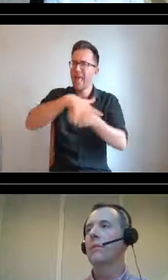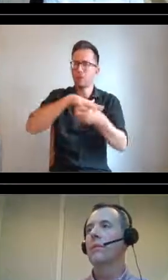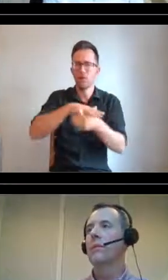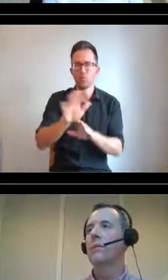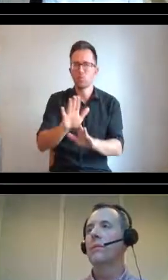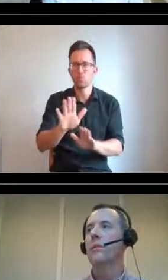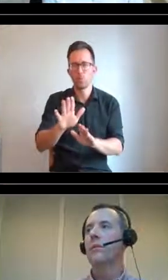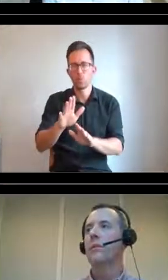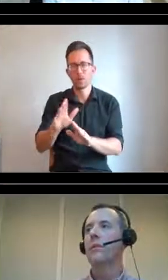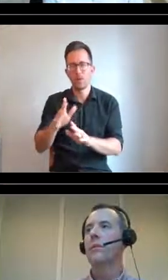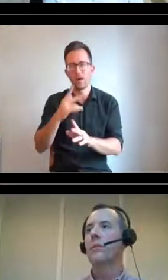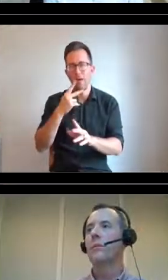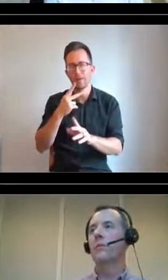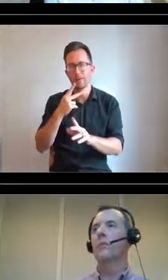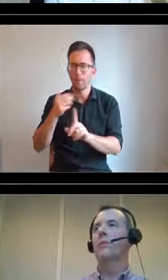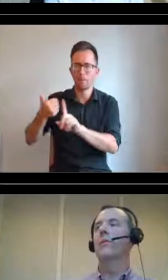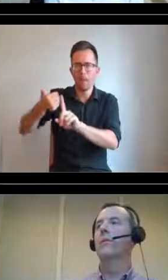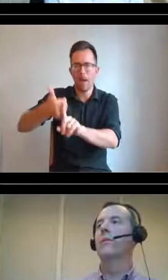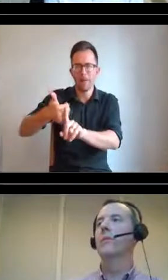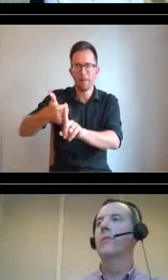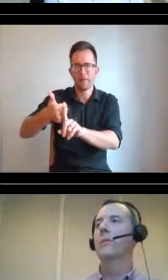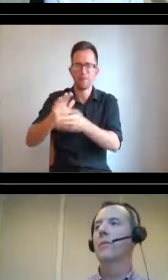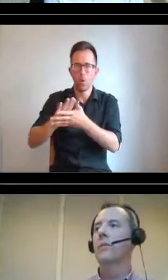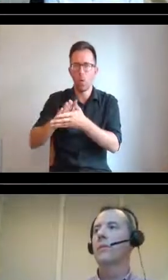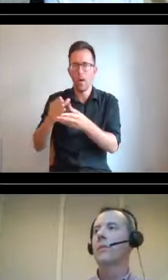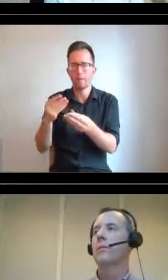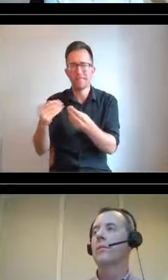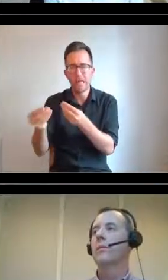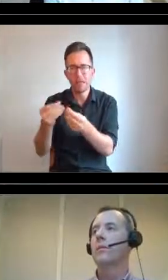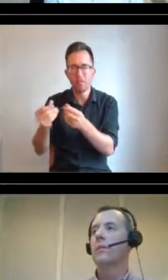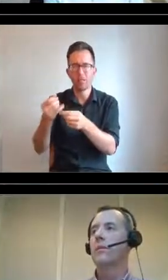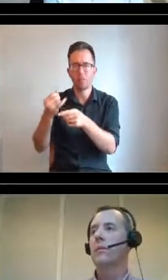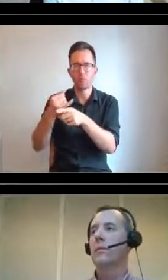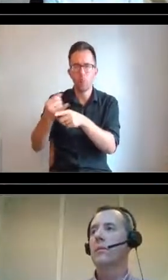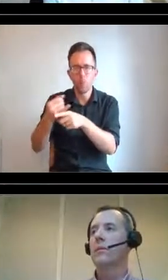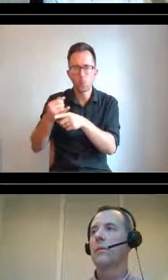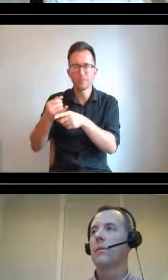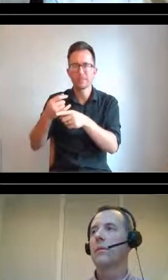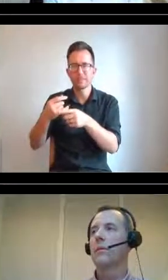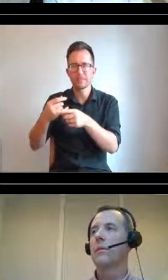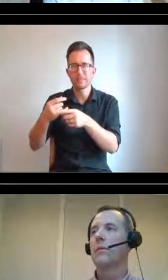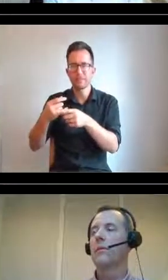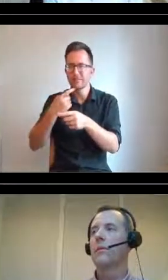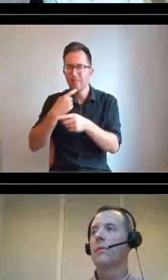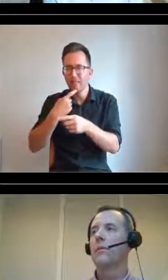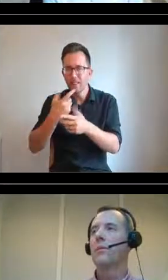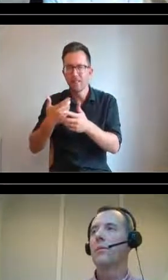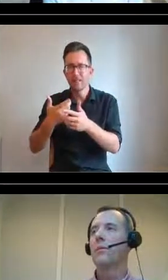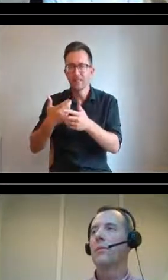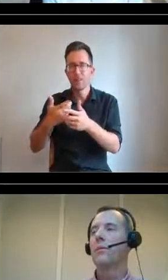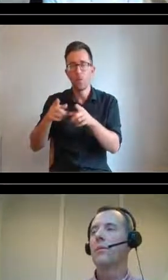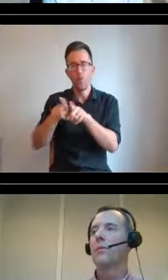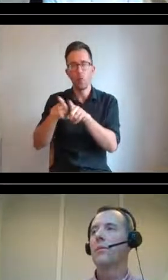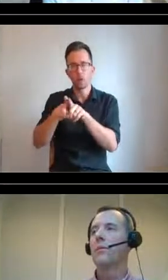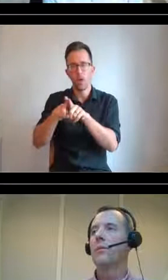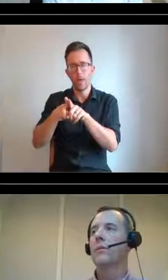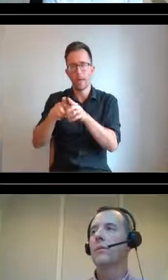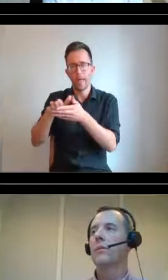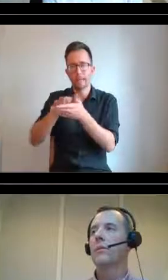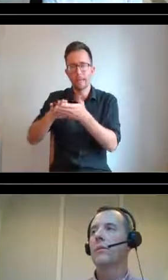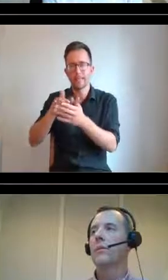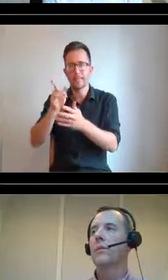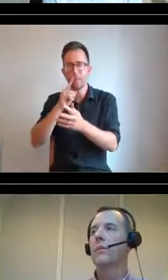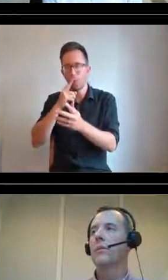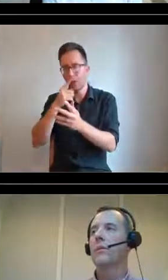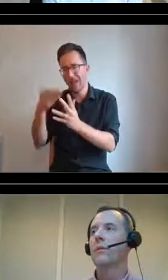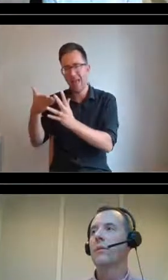facilities, materials and equipment. The location also provides access for the eastern